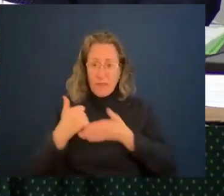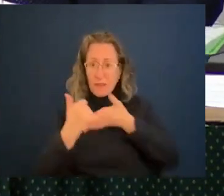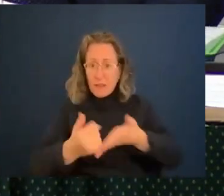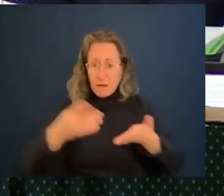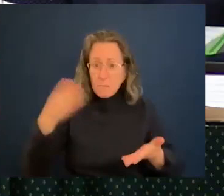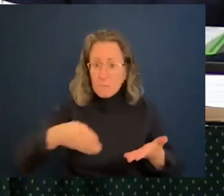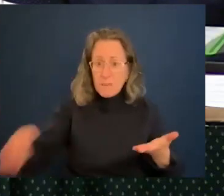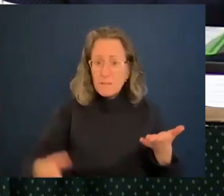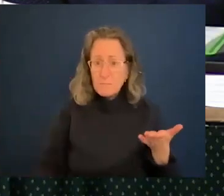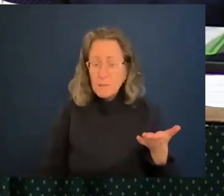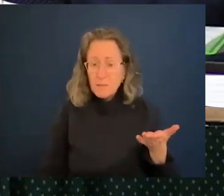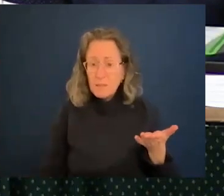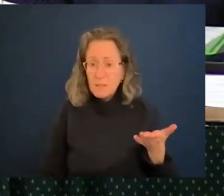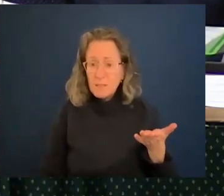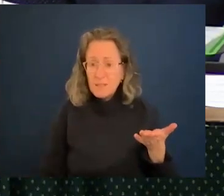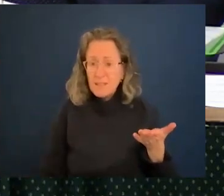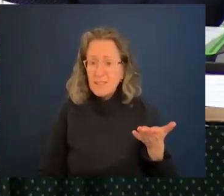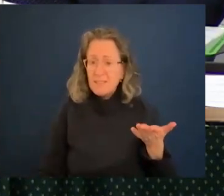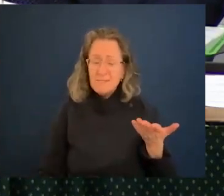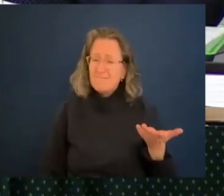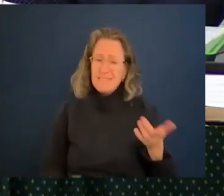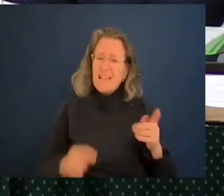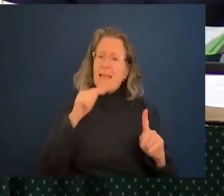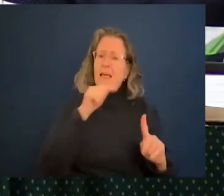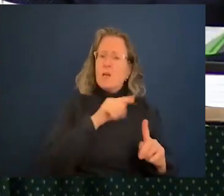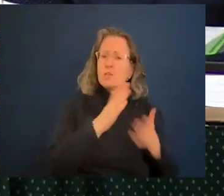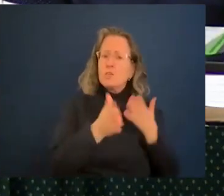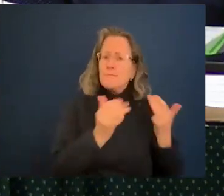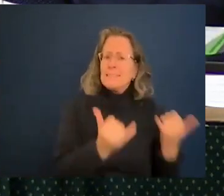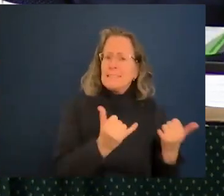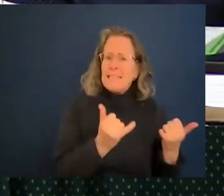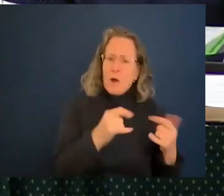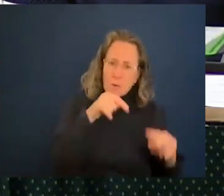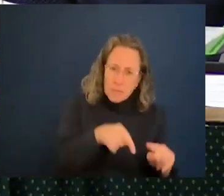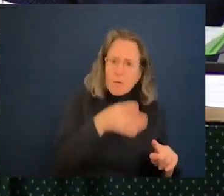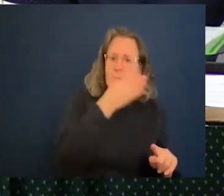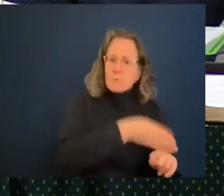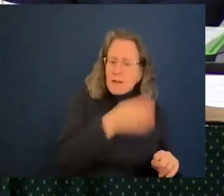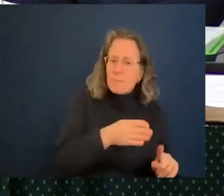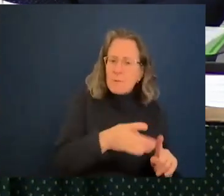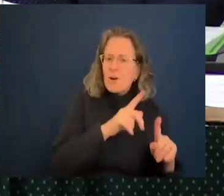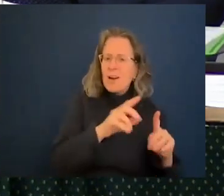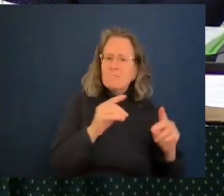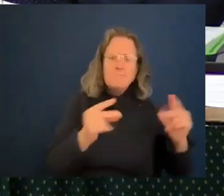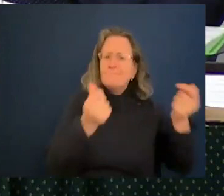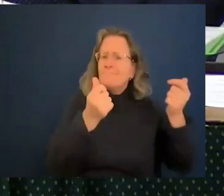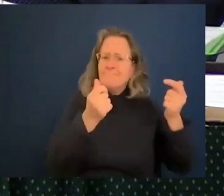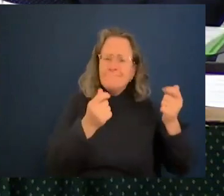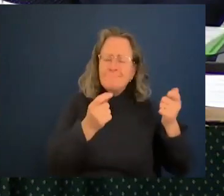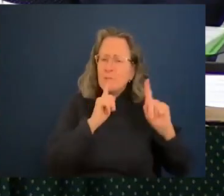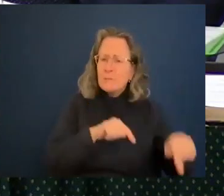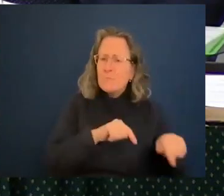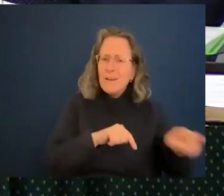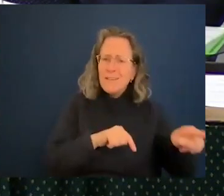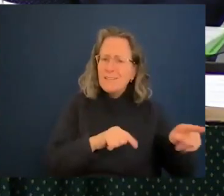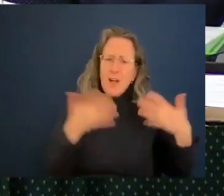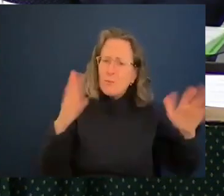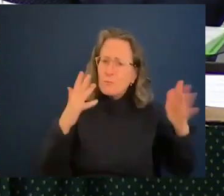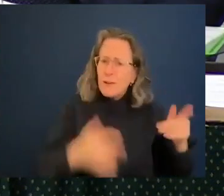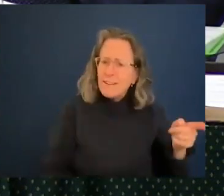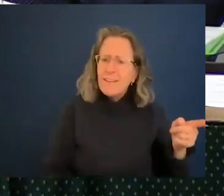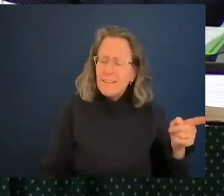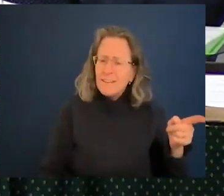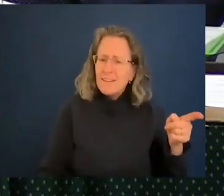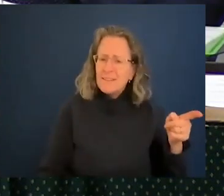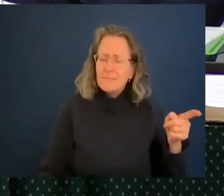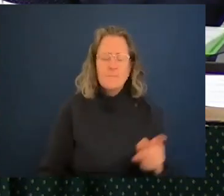really respond in a timely manner and then the other piece of this that I wanted to bring up was um you know we've been